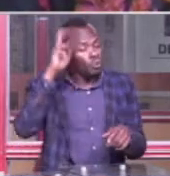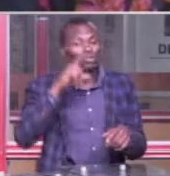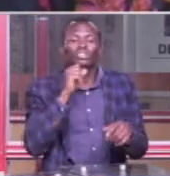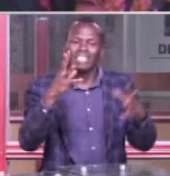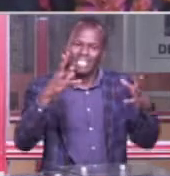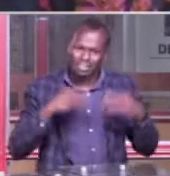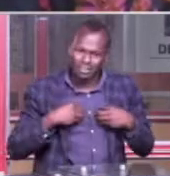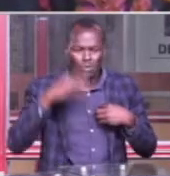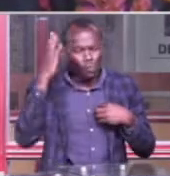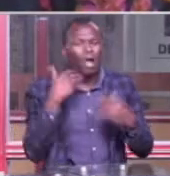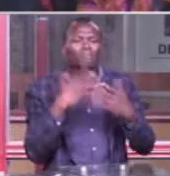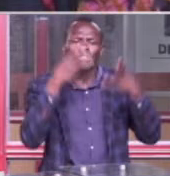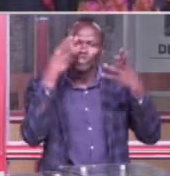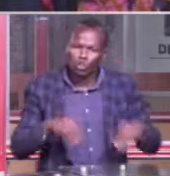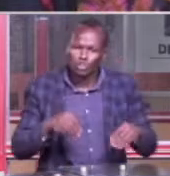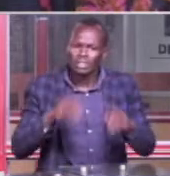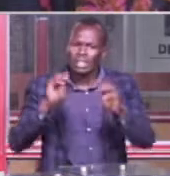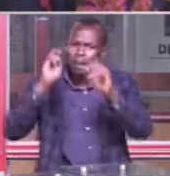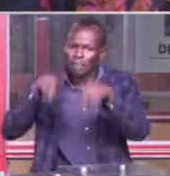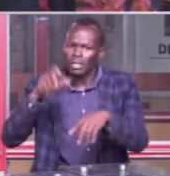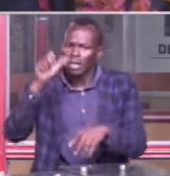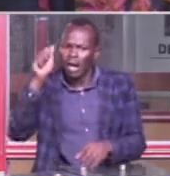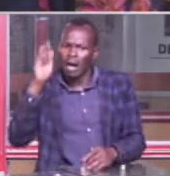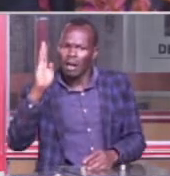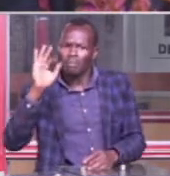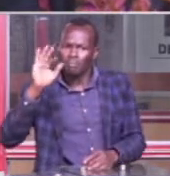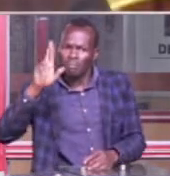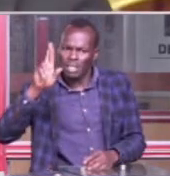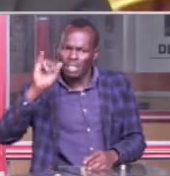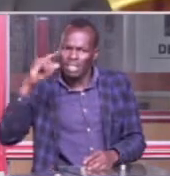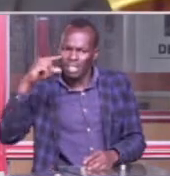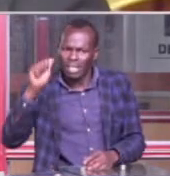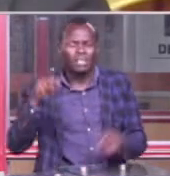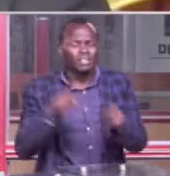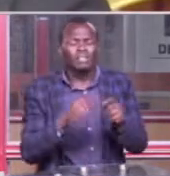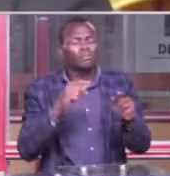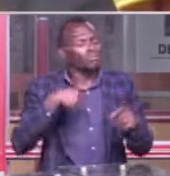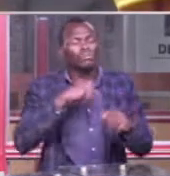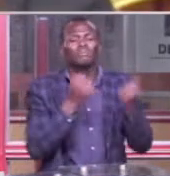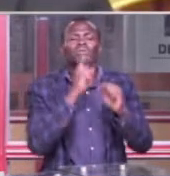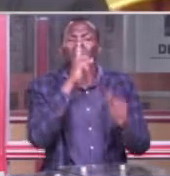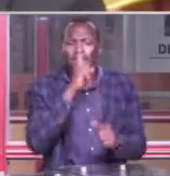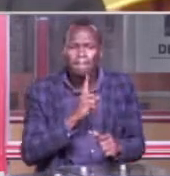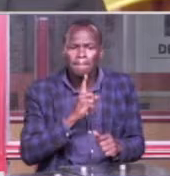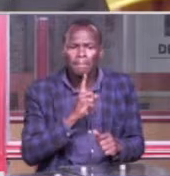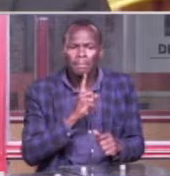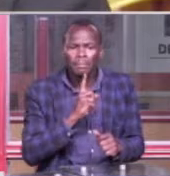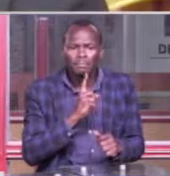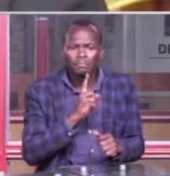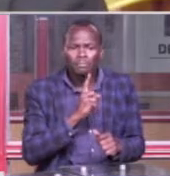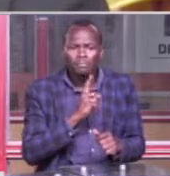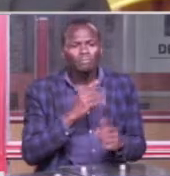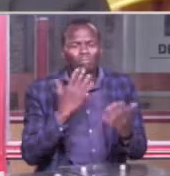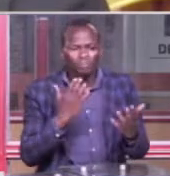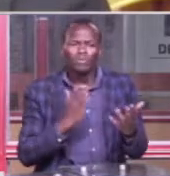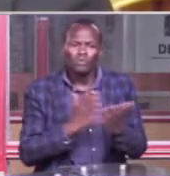lost Honorable Biriga. We cannot keep quiet, and that's why we are here. Abiriga was killed very, very painfully,